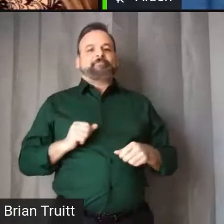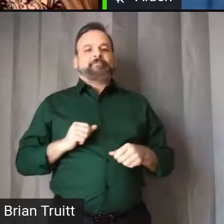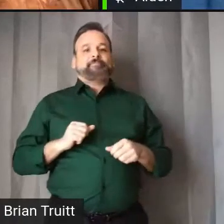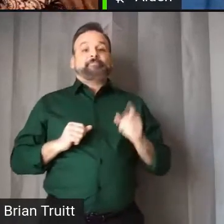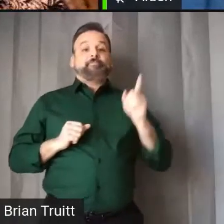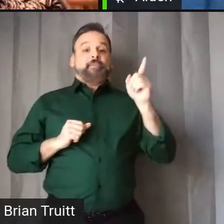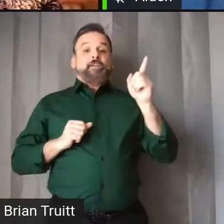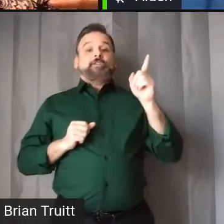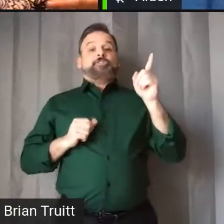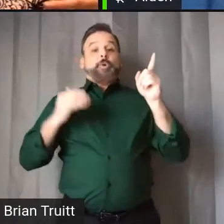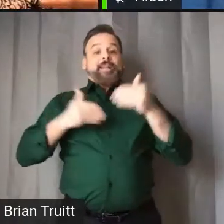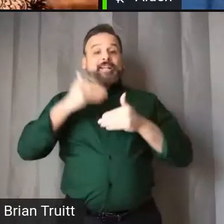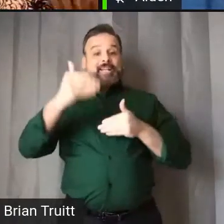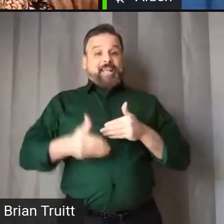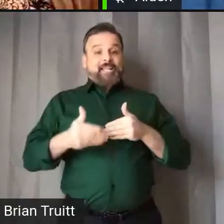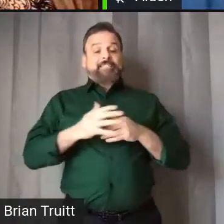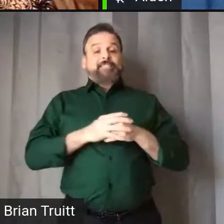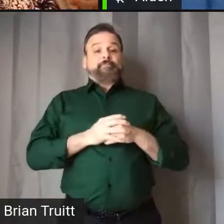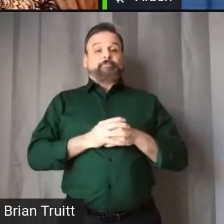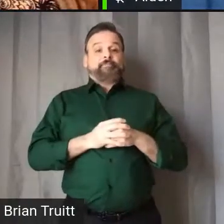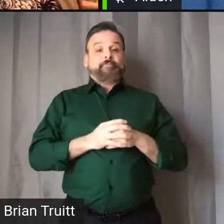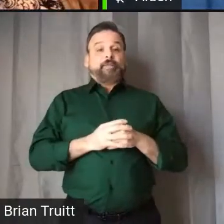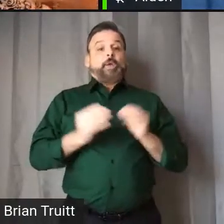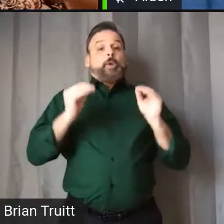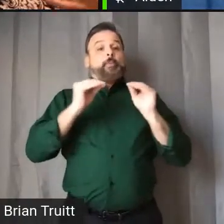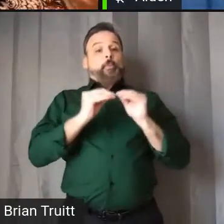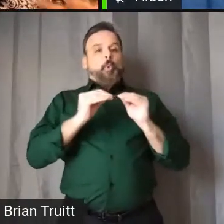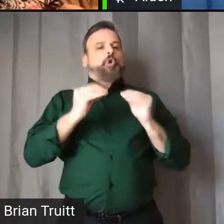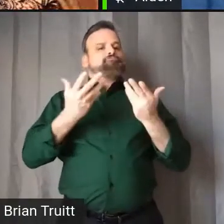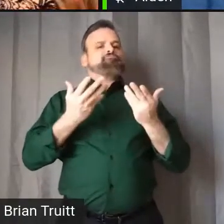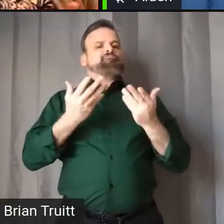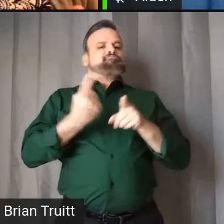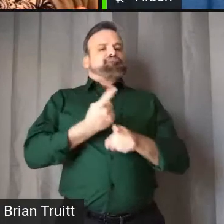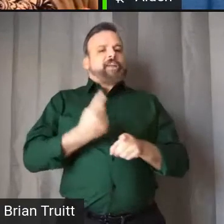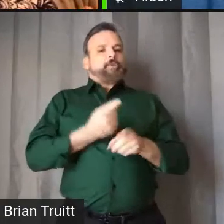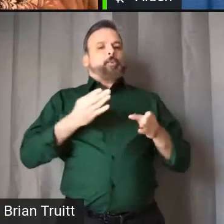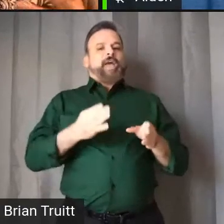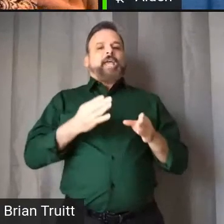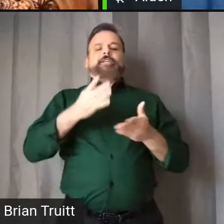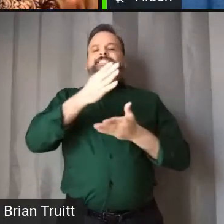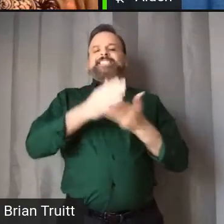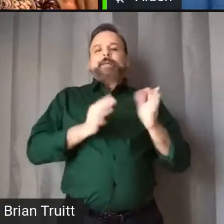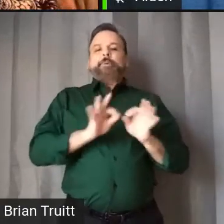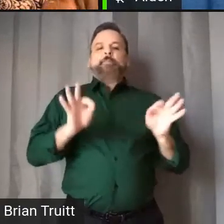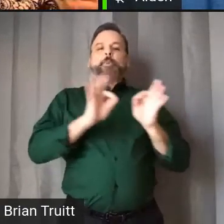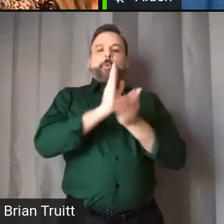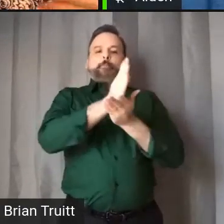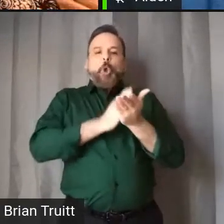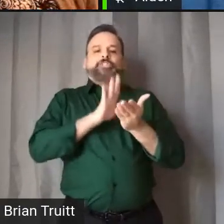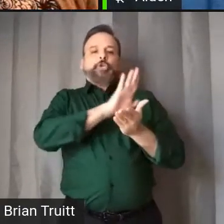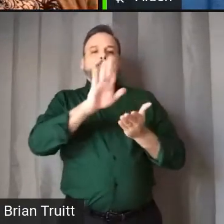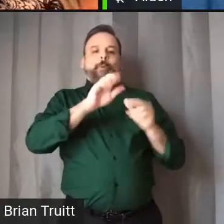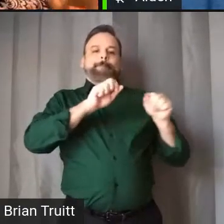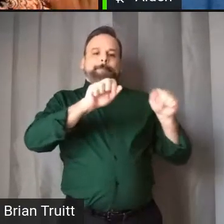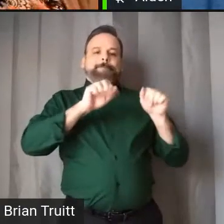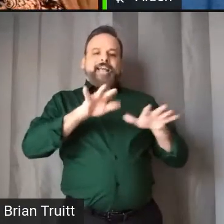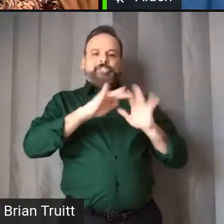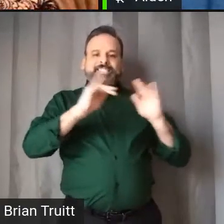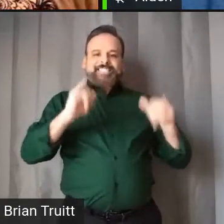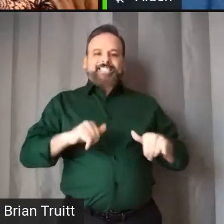kind of the next thing, maybe in a more tactical way, you know, what were some of the key elements of your magic systems and how did you go about